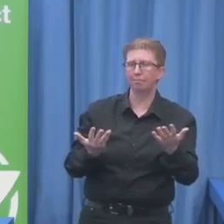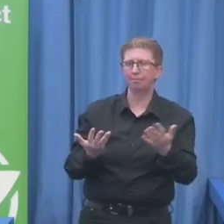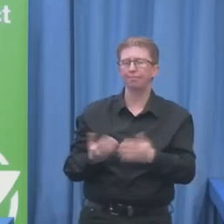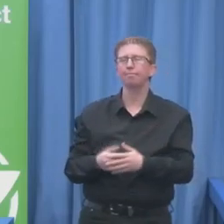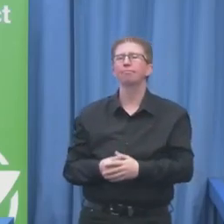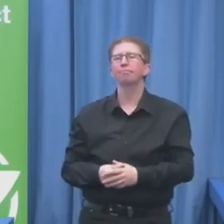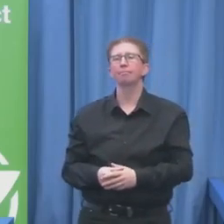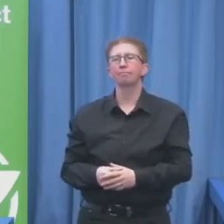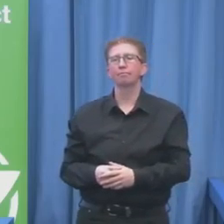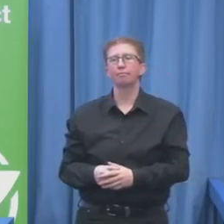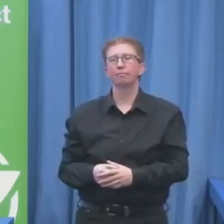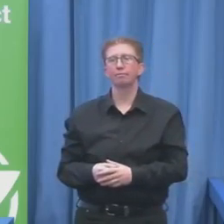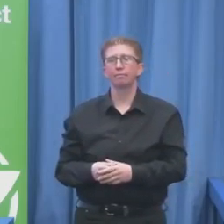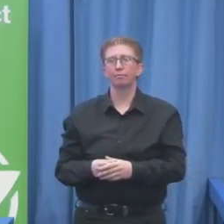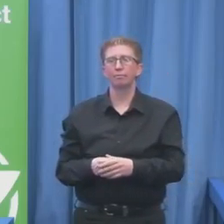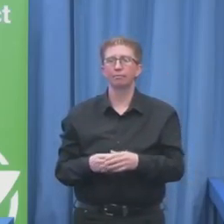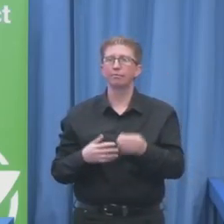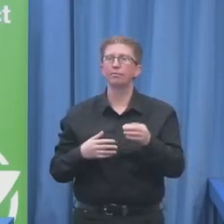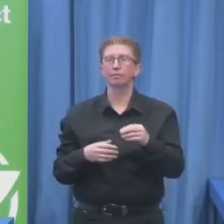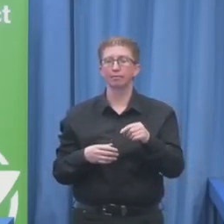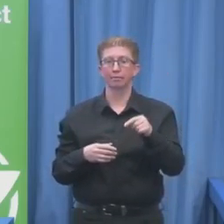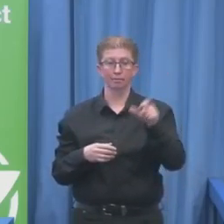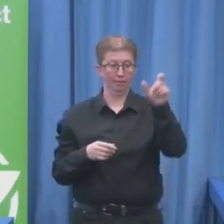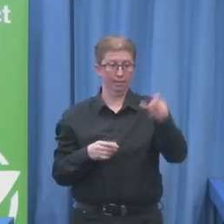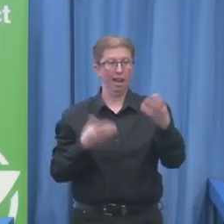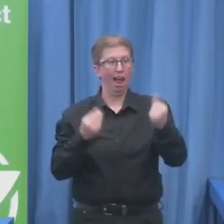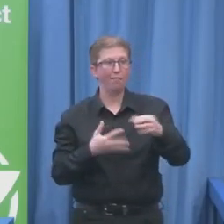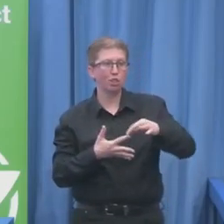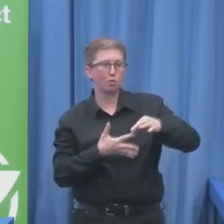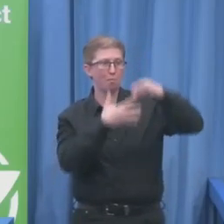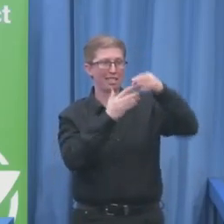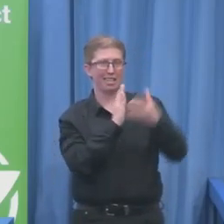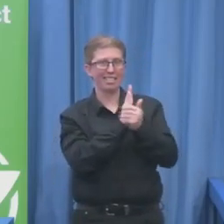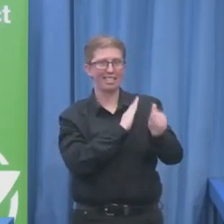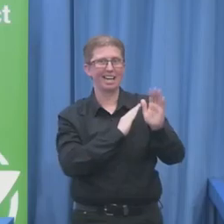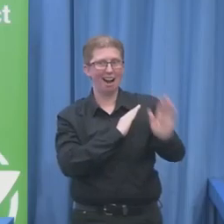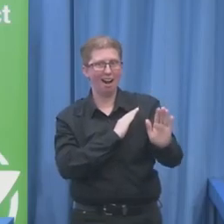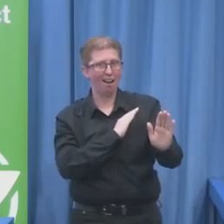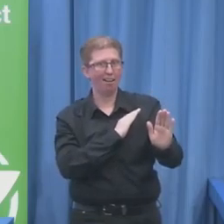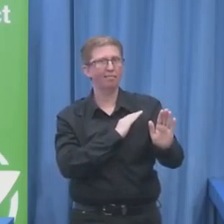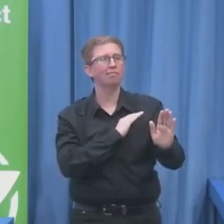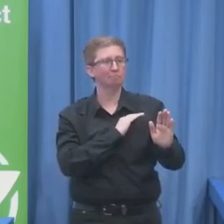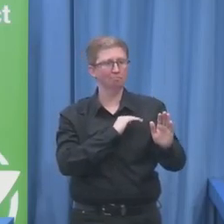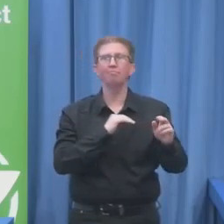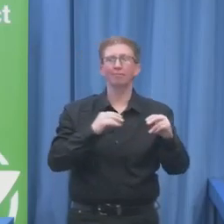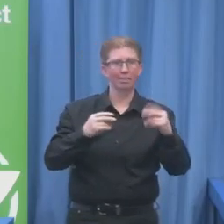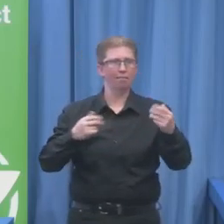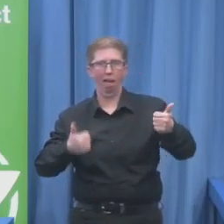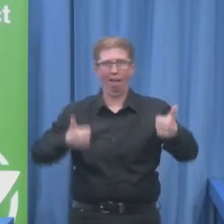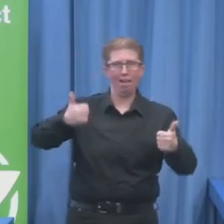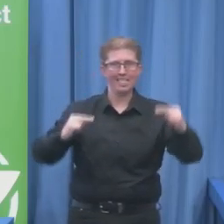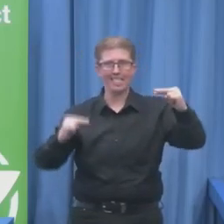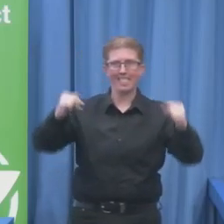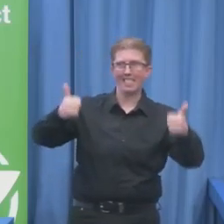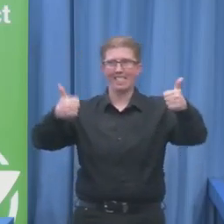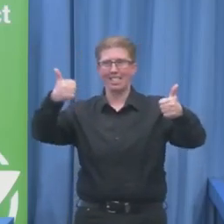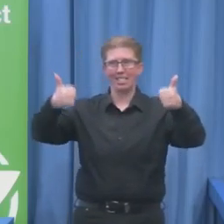two advantages. We have a marketing advantage. Still, it's a 100% social product, which gives